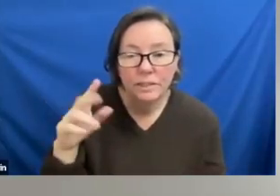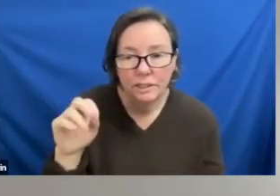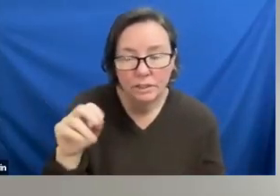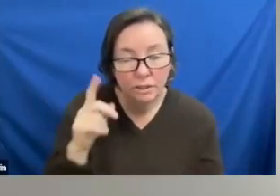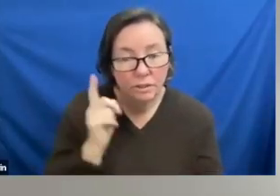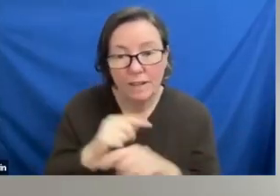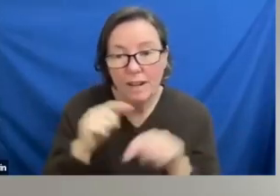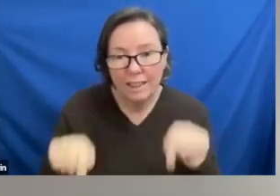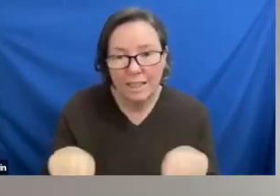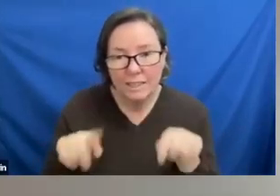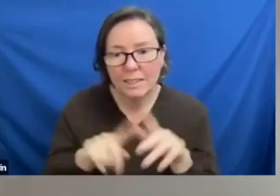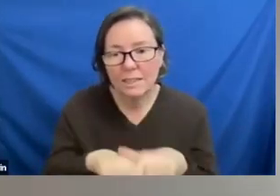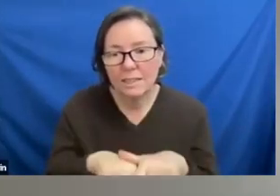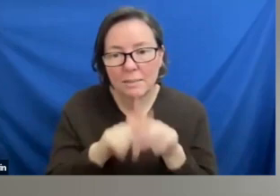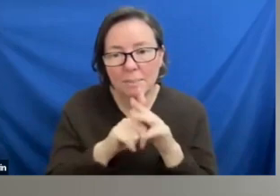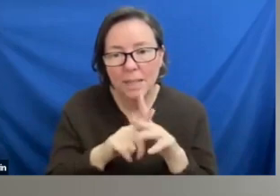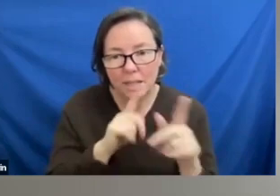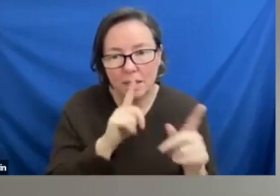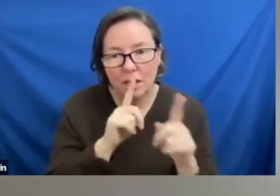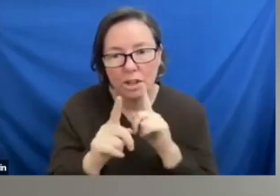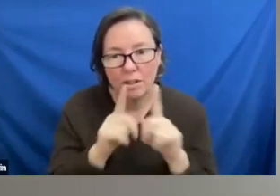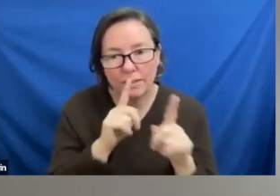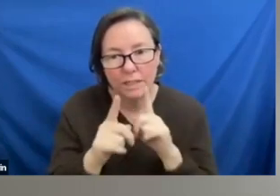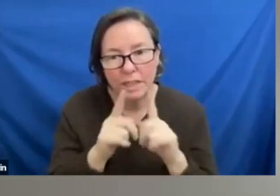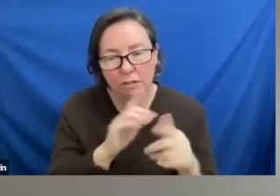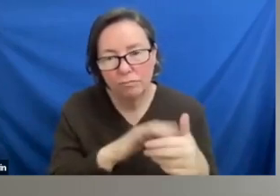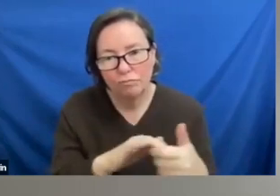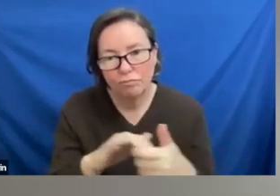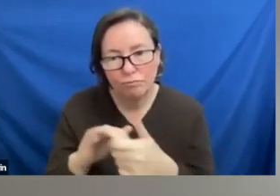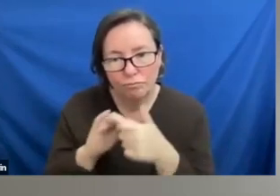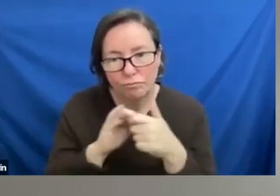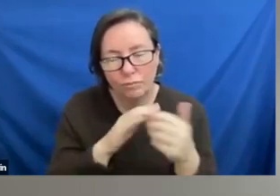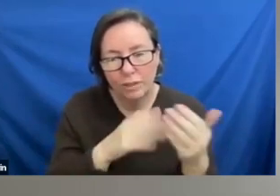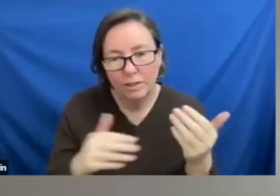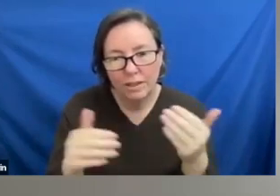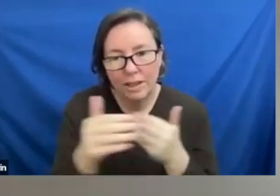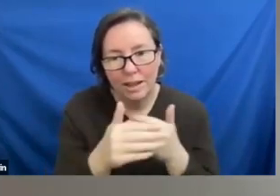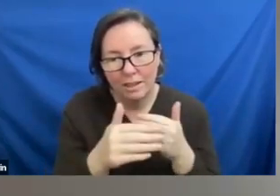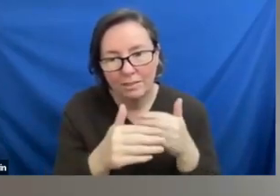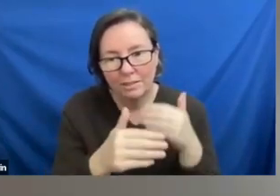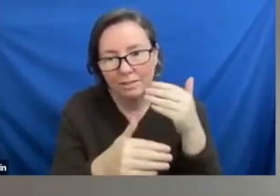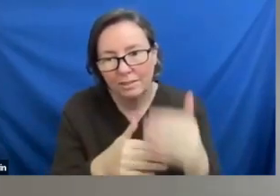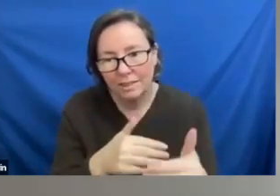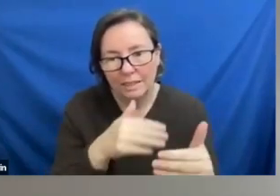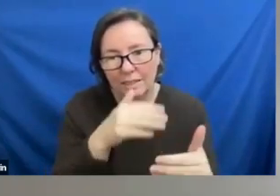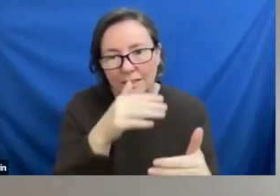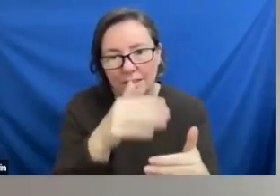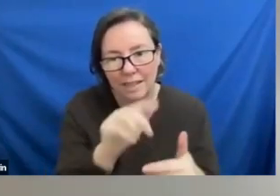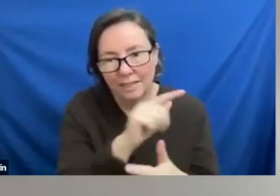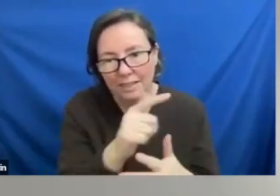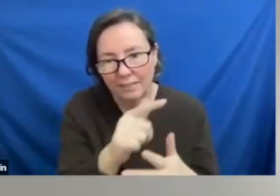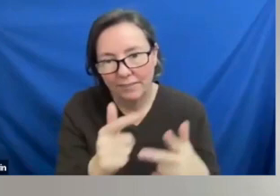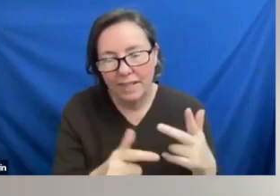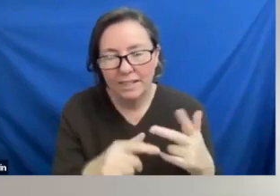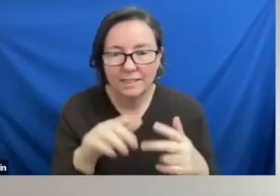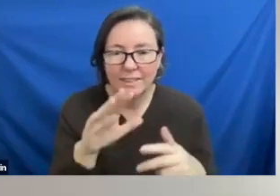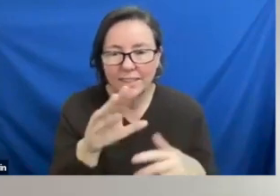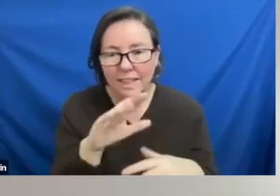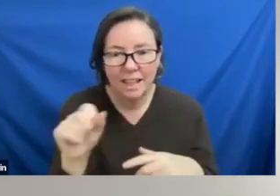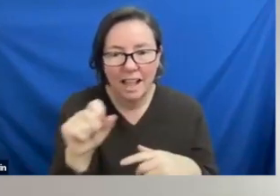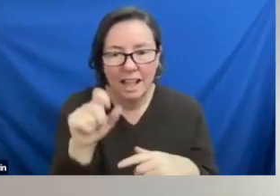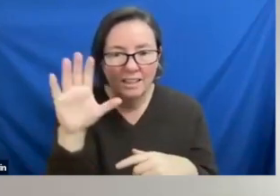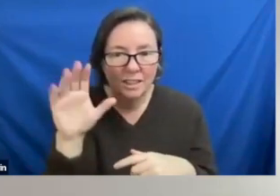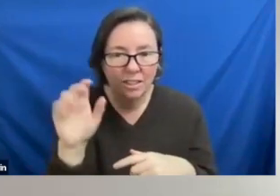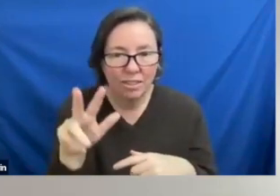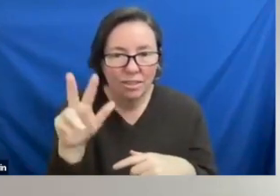of conversations around the next phase, or as Raul mentioned, CAS 3.0,